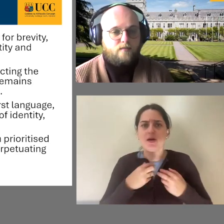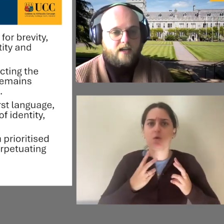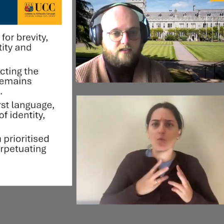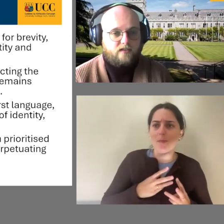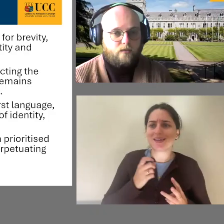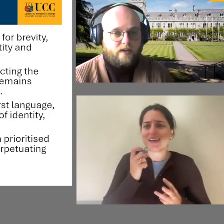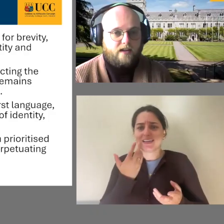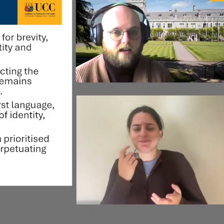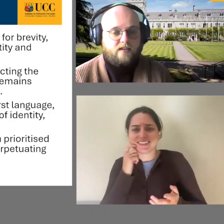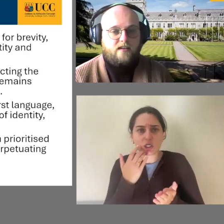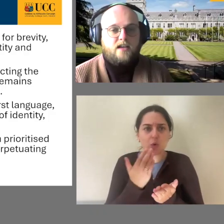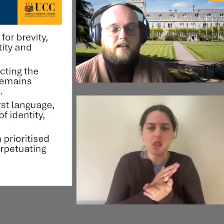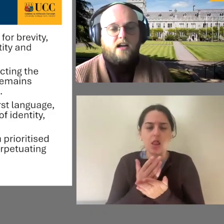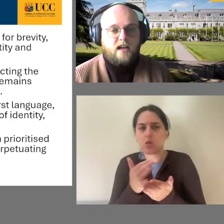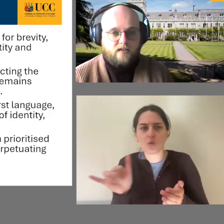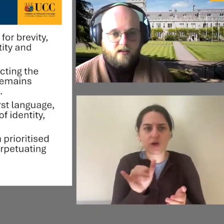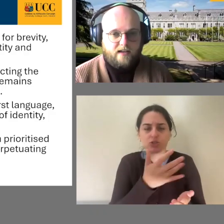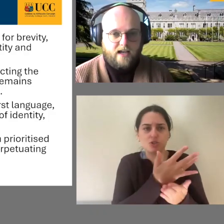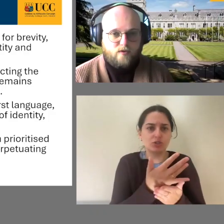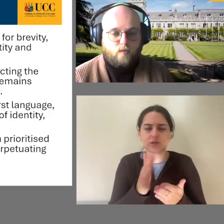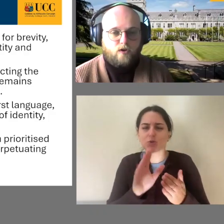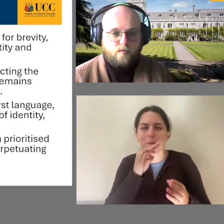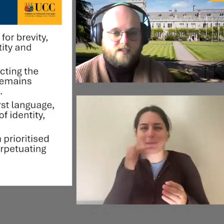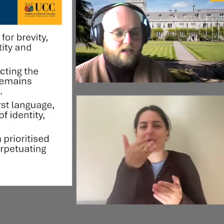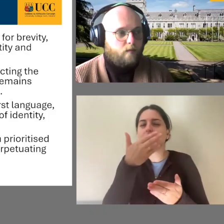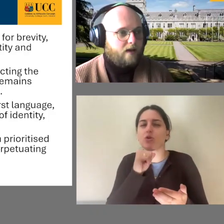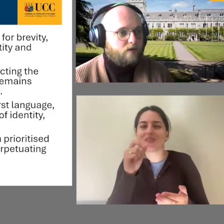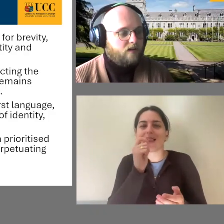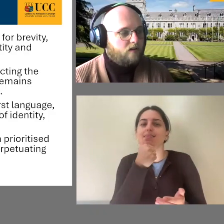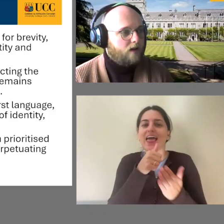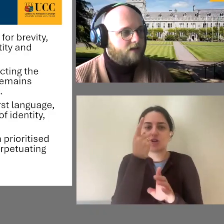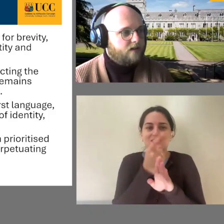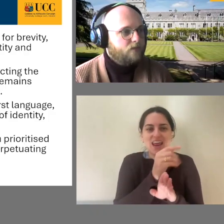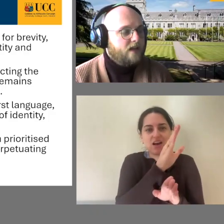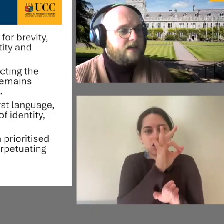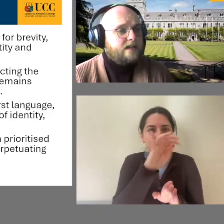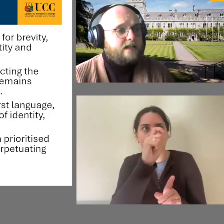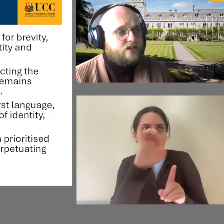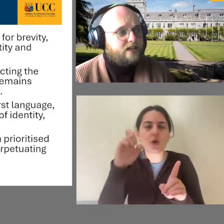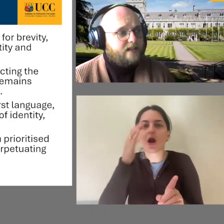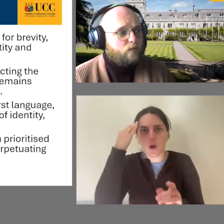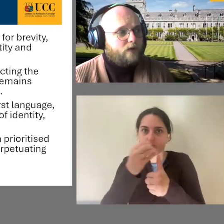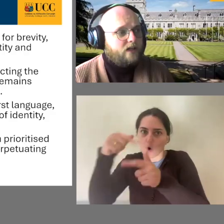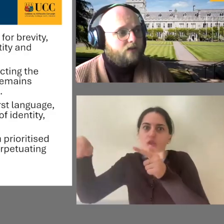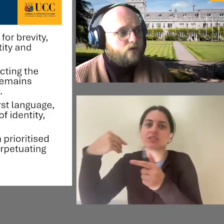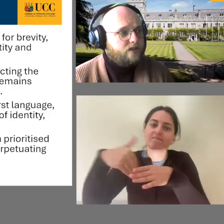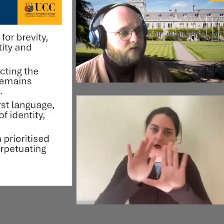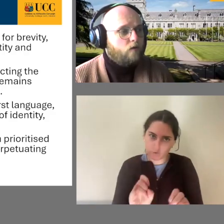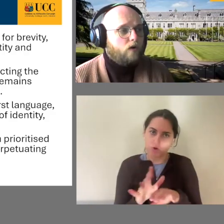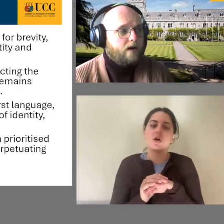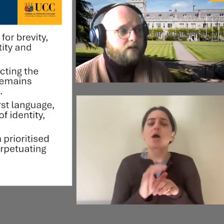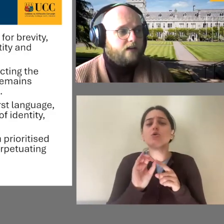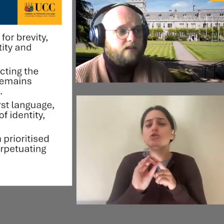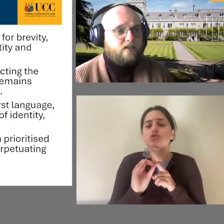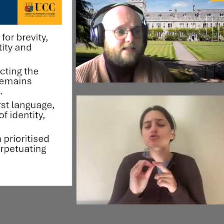orientation that exist within that and that aren't necessarily captured 100% by that particular umbrella term. Additionally, then we tried